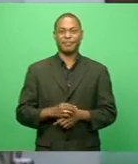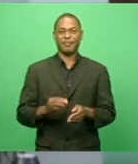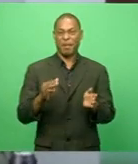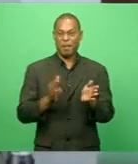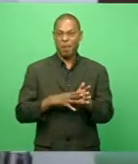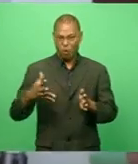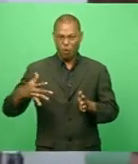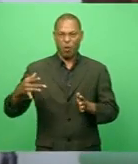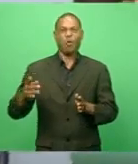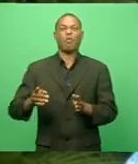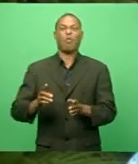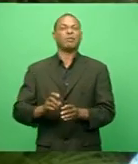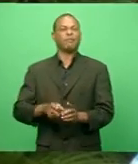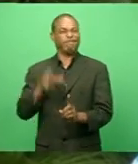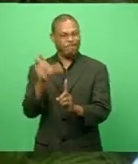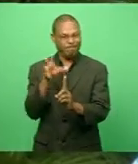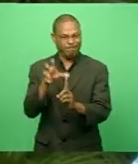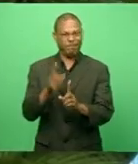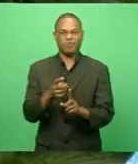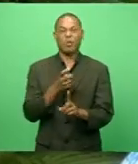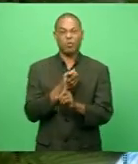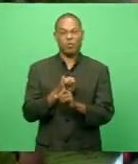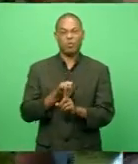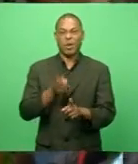Maharaj slams Kurindrani's comments.